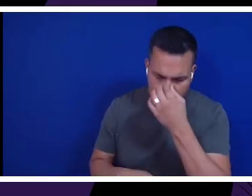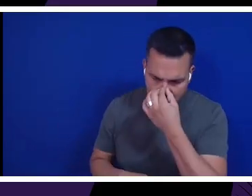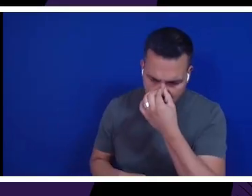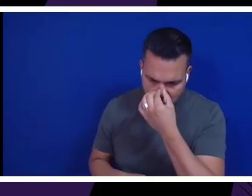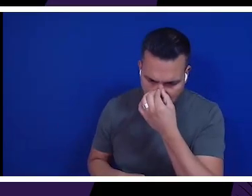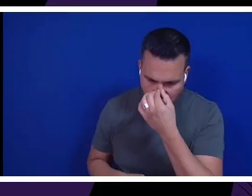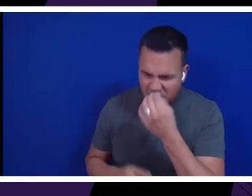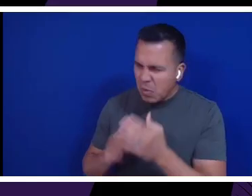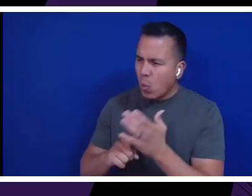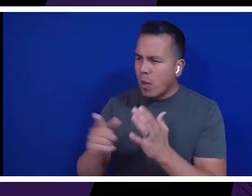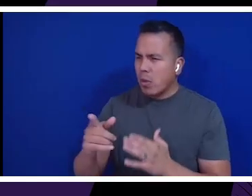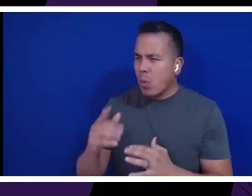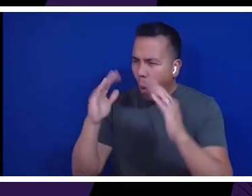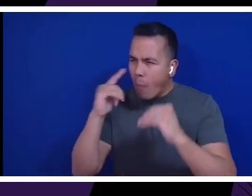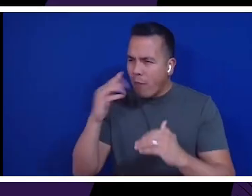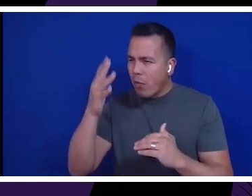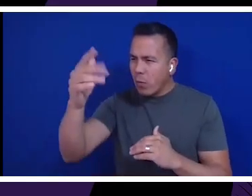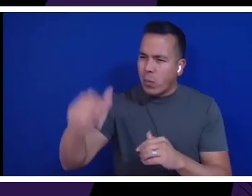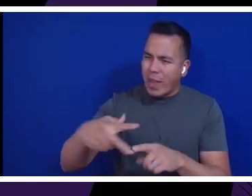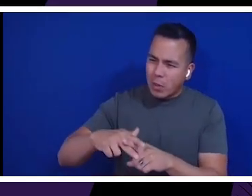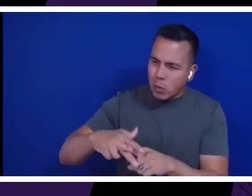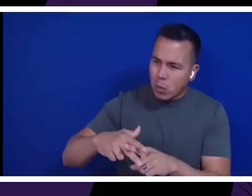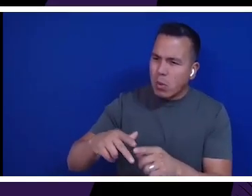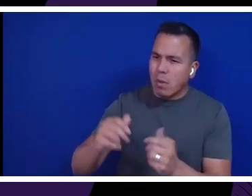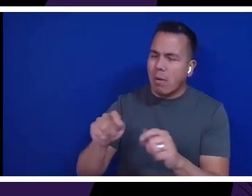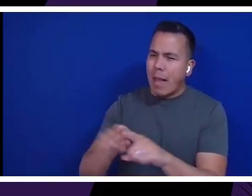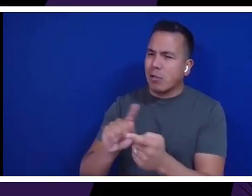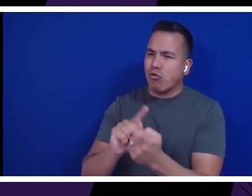future hopes for this tool or as a P5JS translation steward.